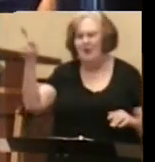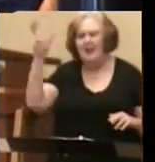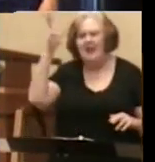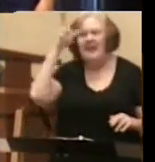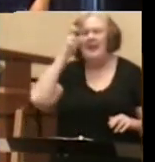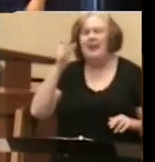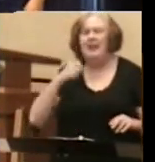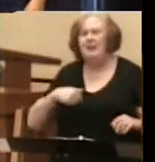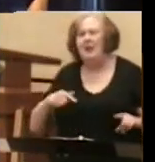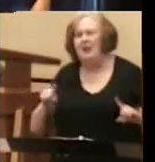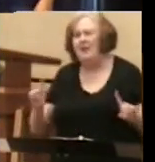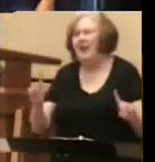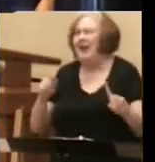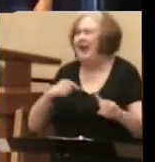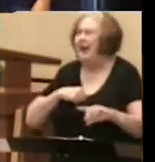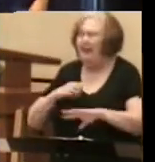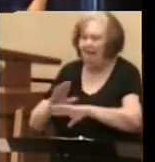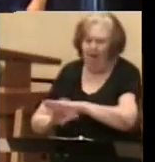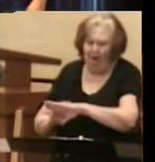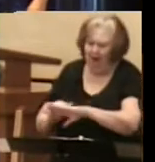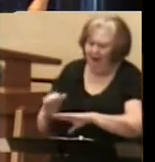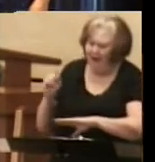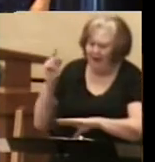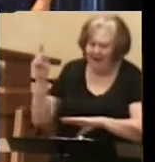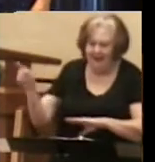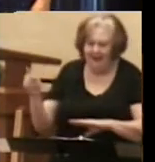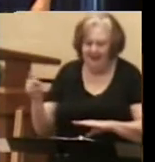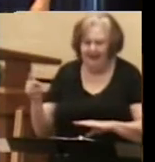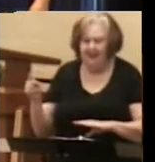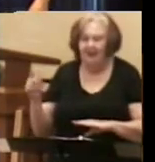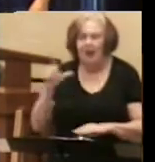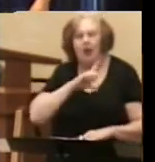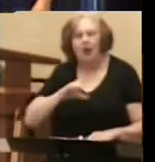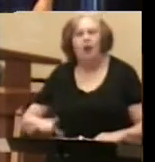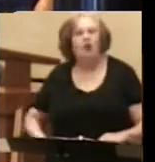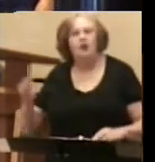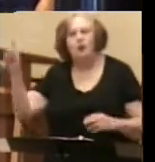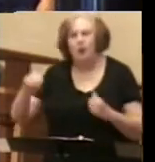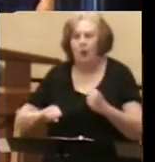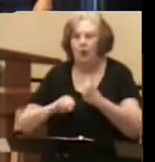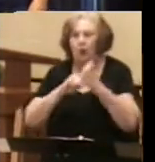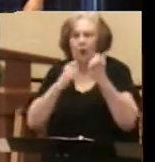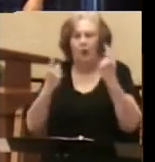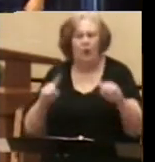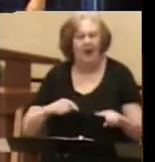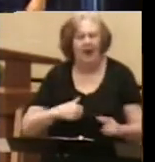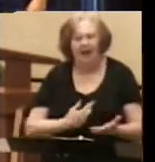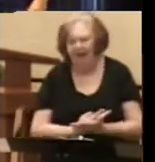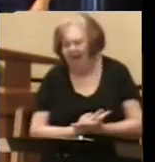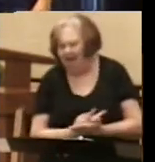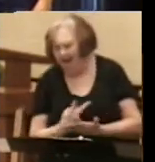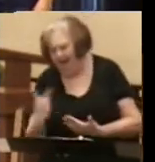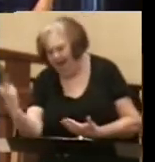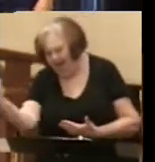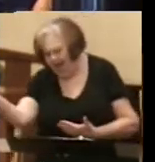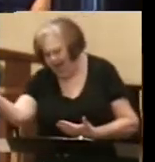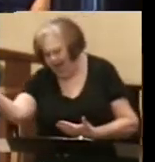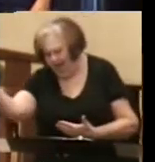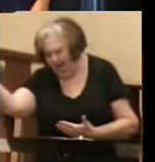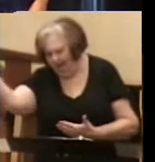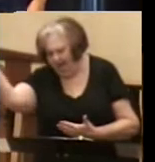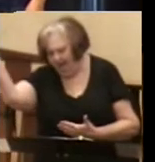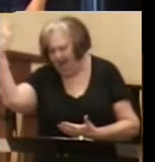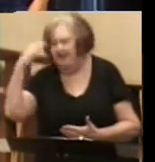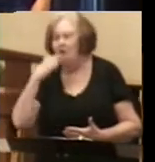you hear me when I'm calling. Lord, you catch me when I'm falling. And